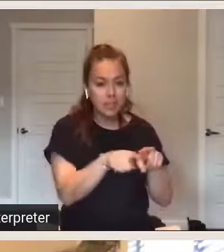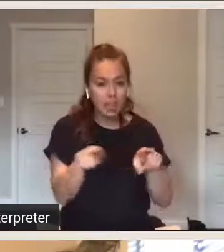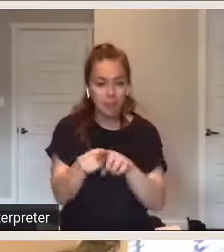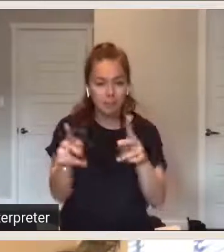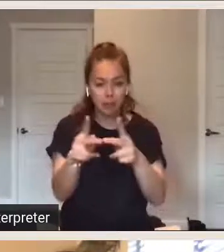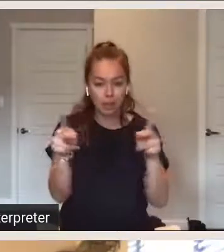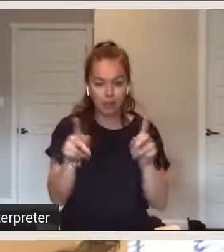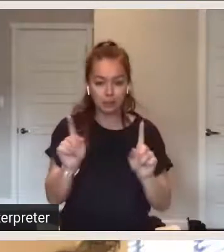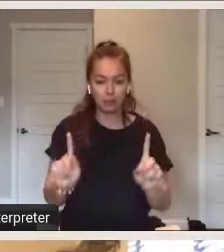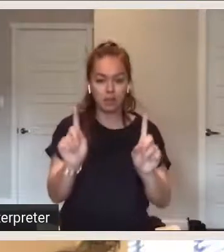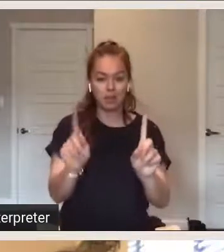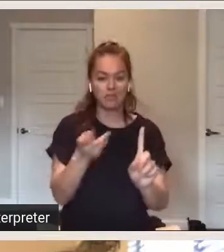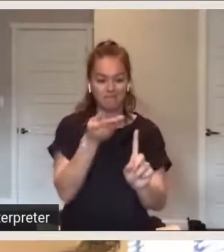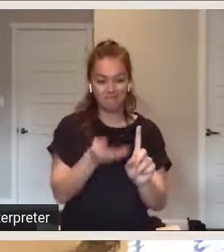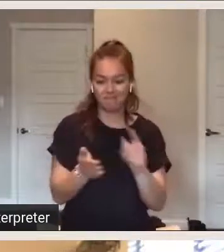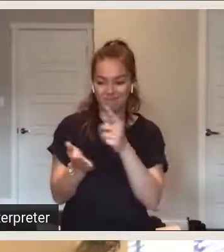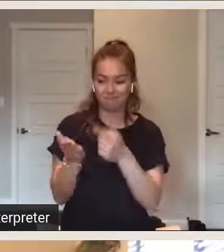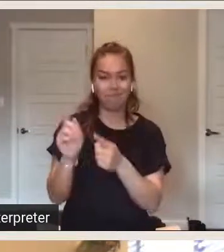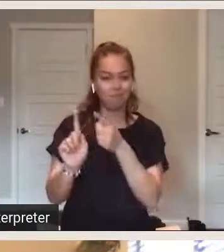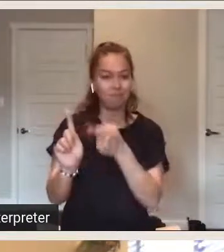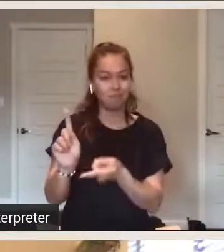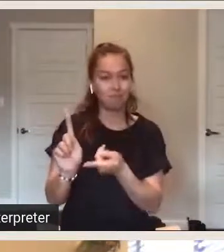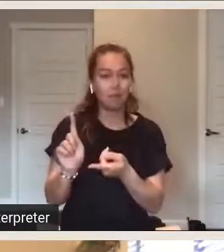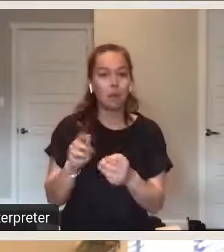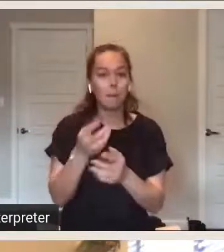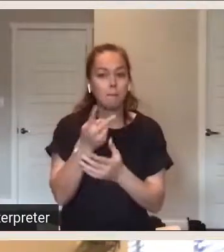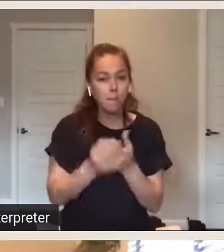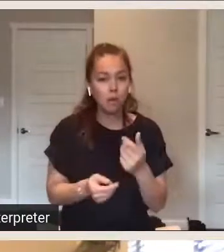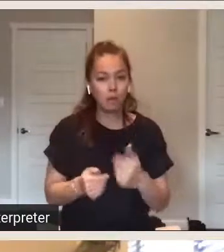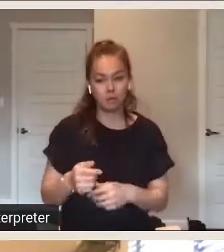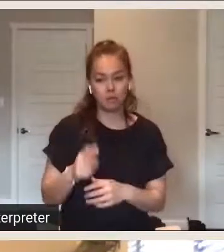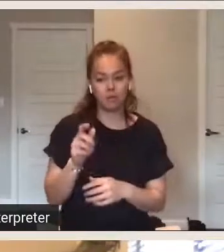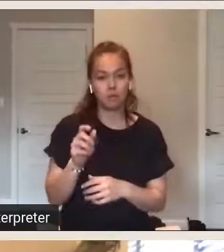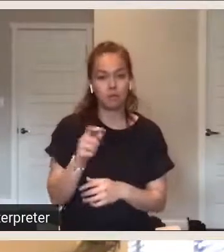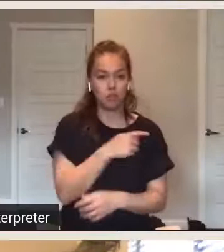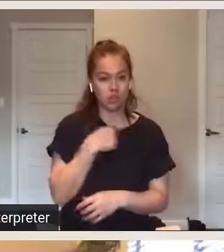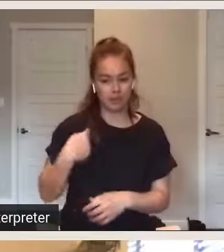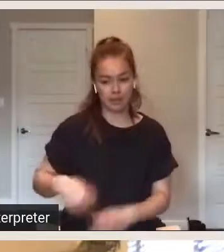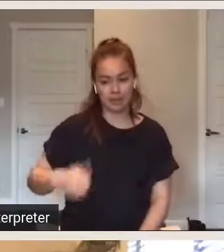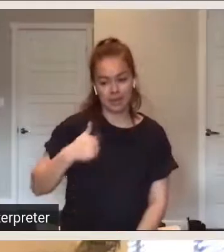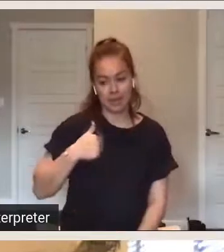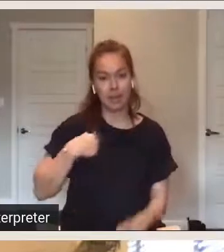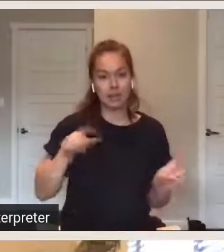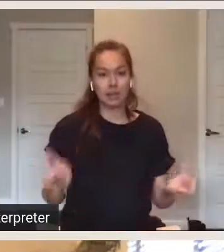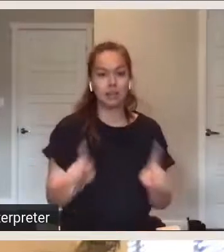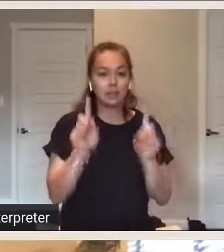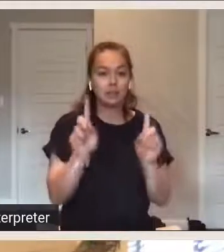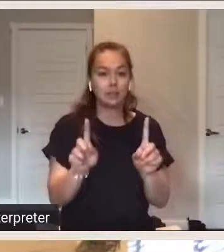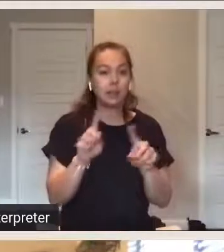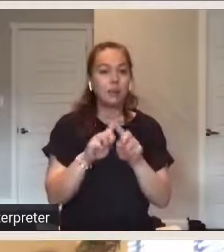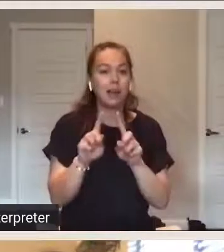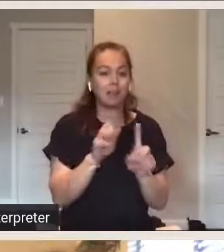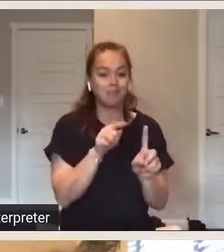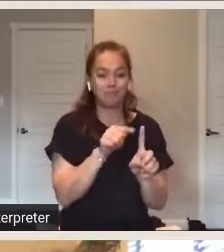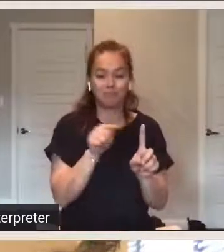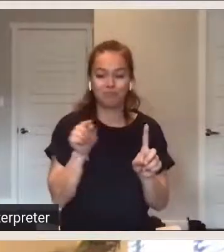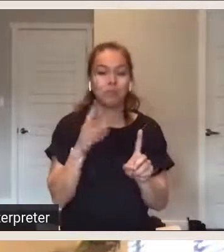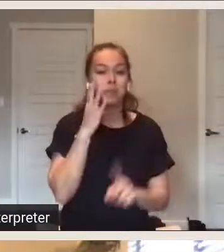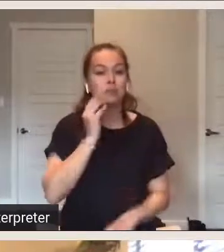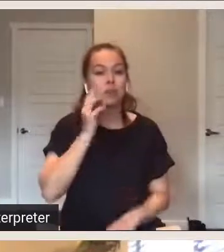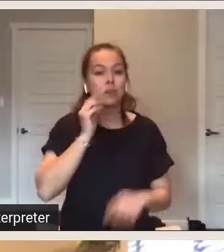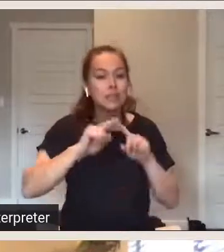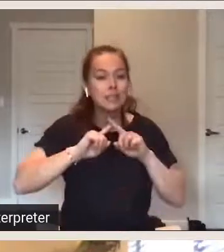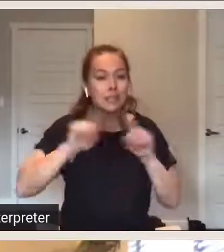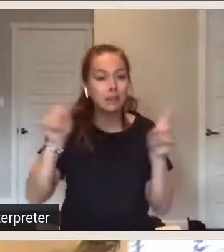a different experience as Vancouverites. But it is sort of an overarching